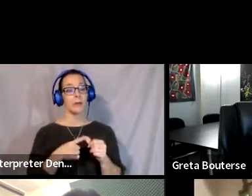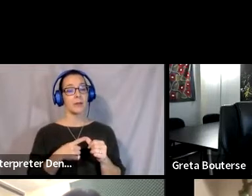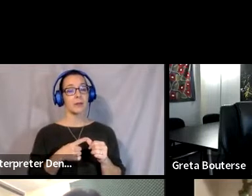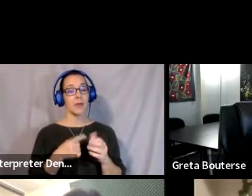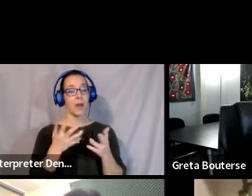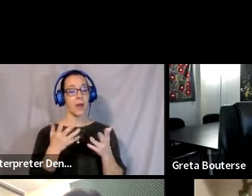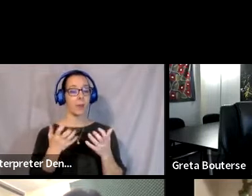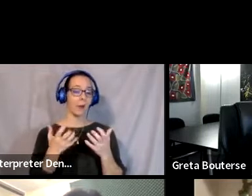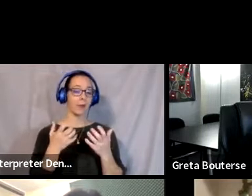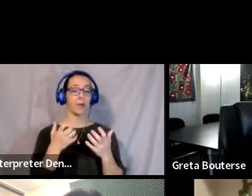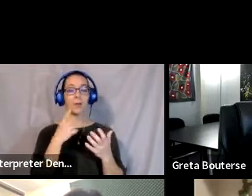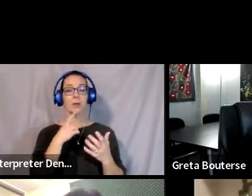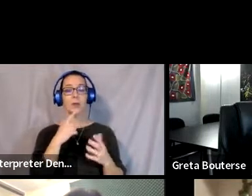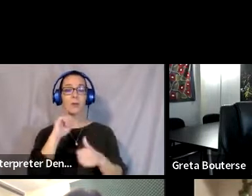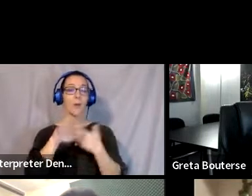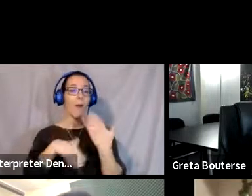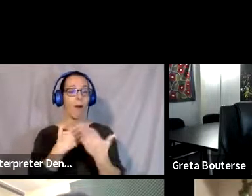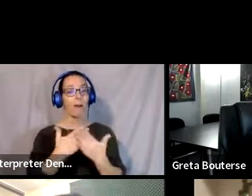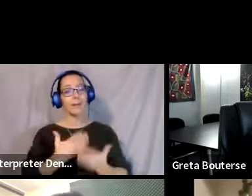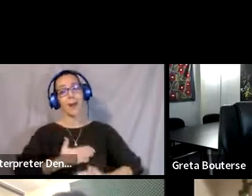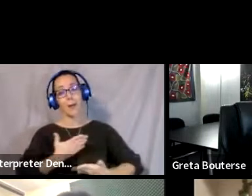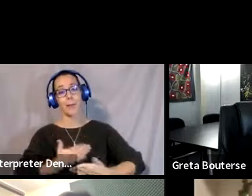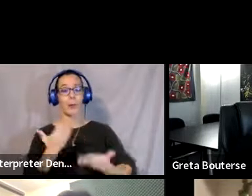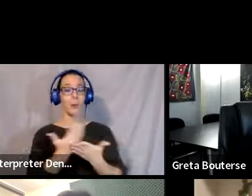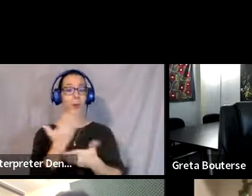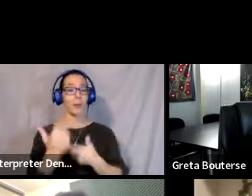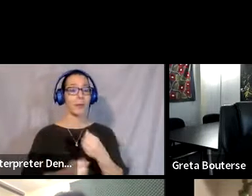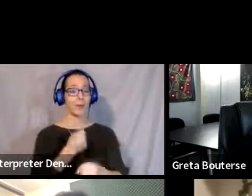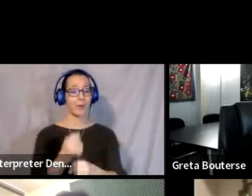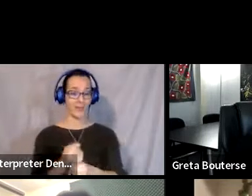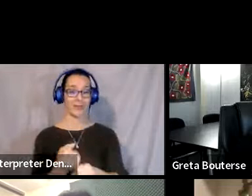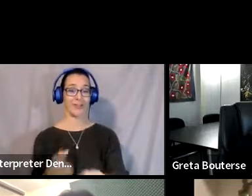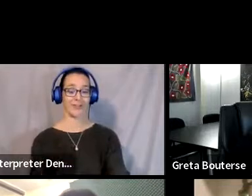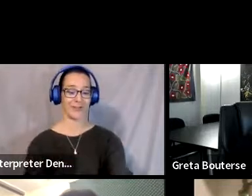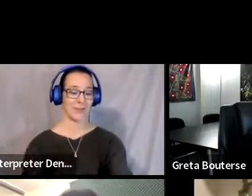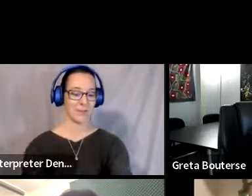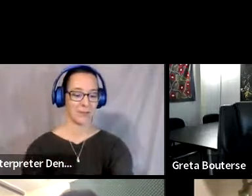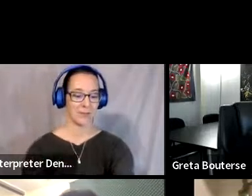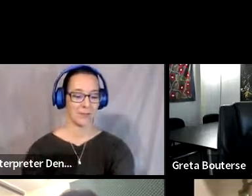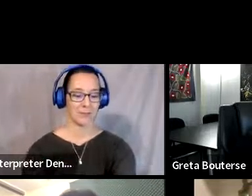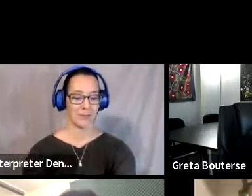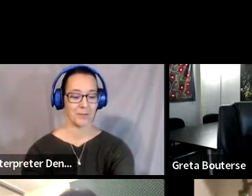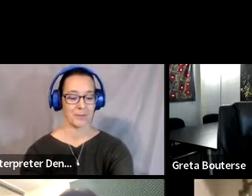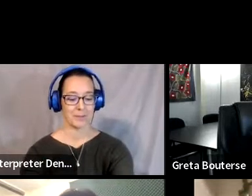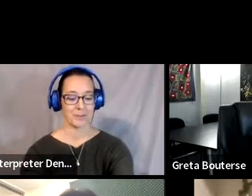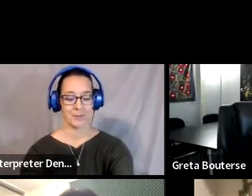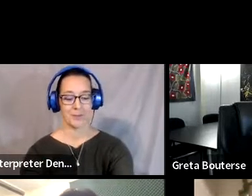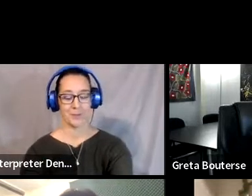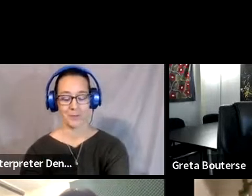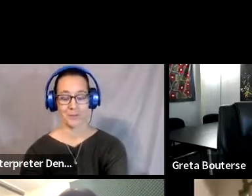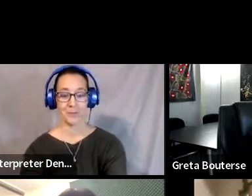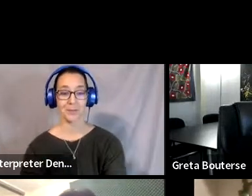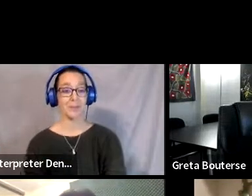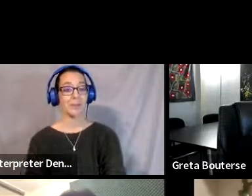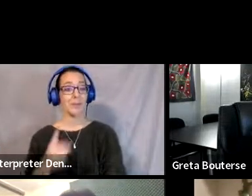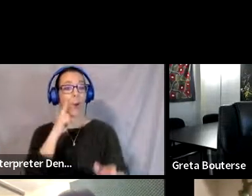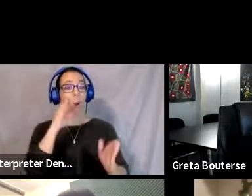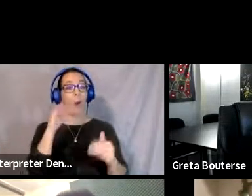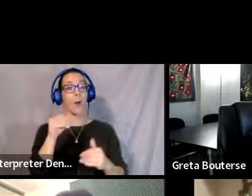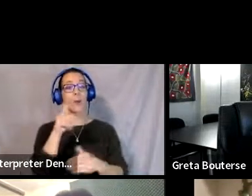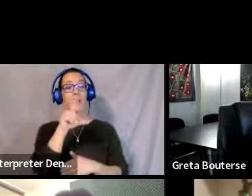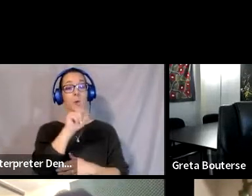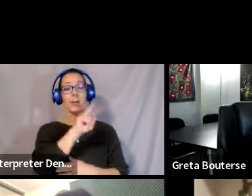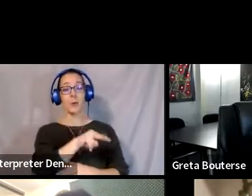wish everyone a happy new year, and may 2022 be more peaceful